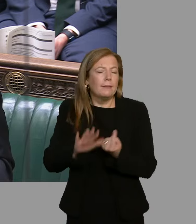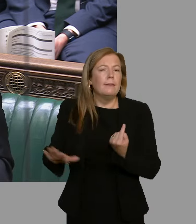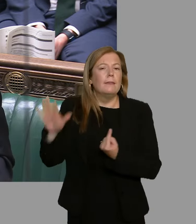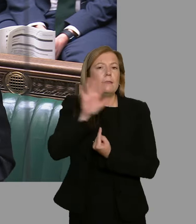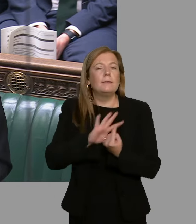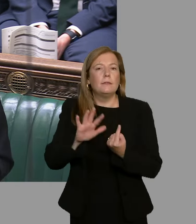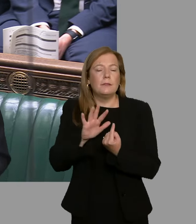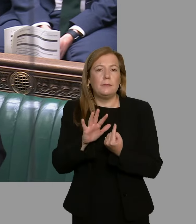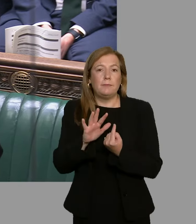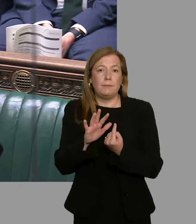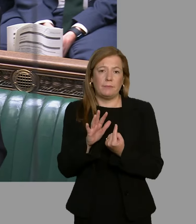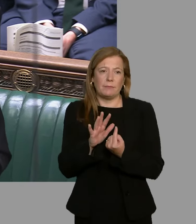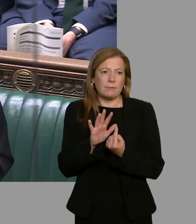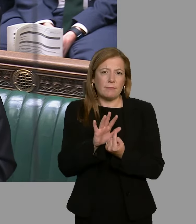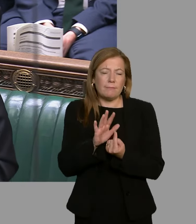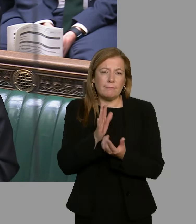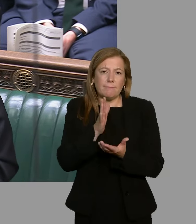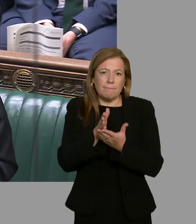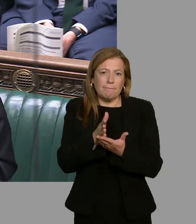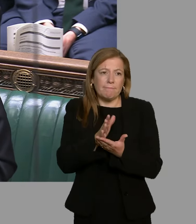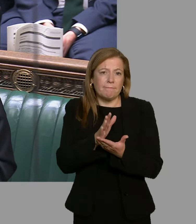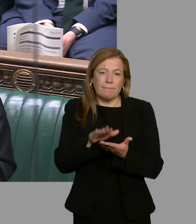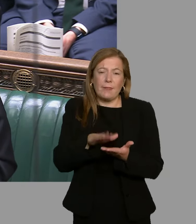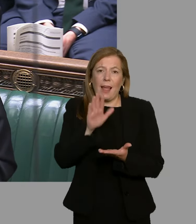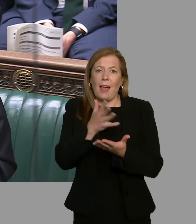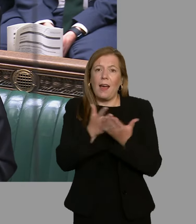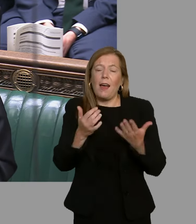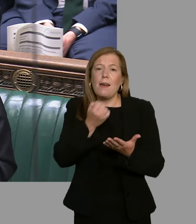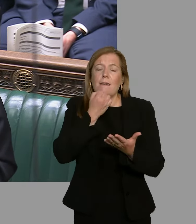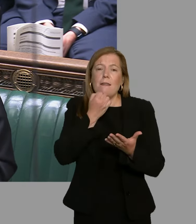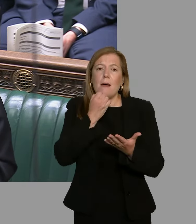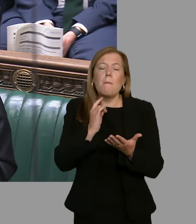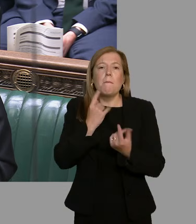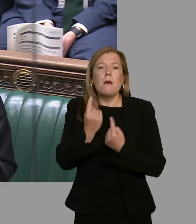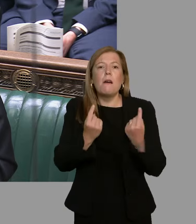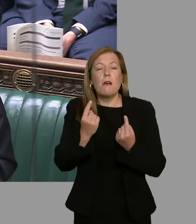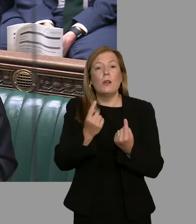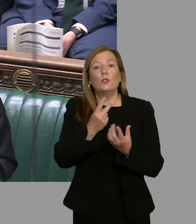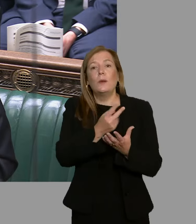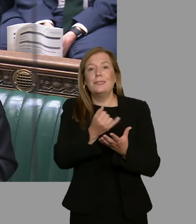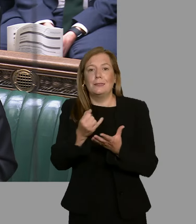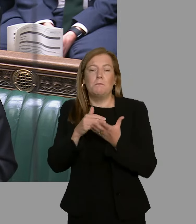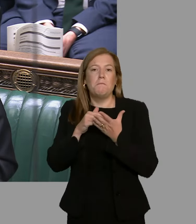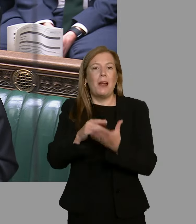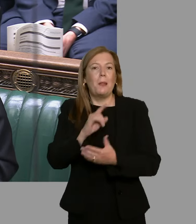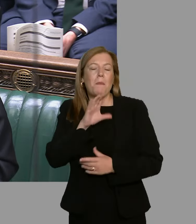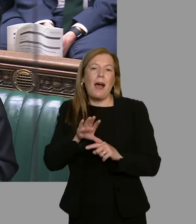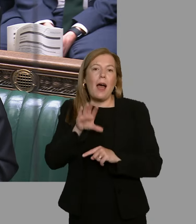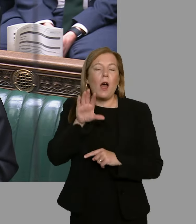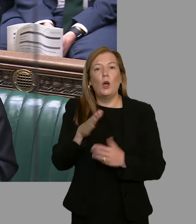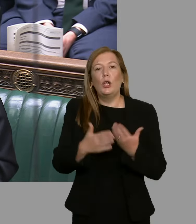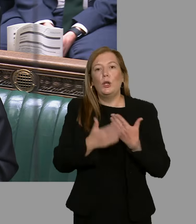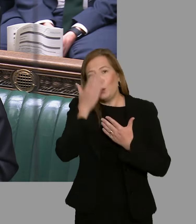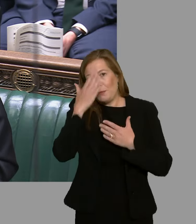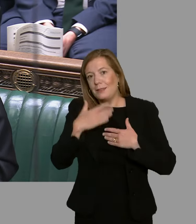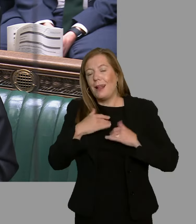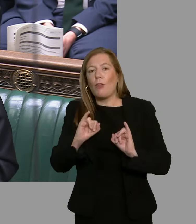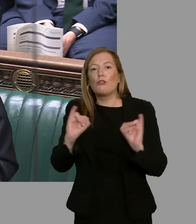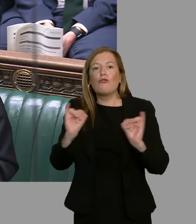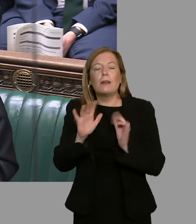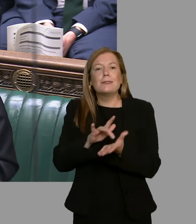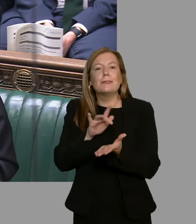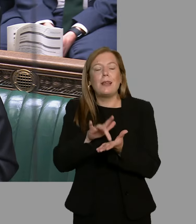suicide rates. We're also investing £26 million in new mental health crisis centres, funding talking therapies for